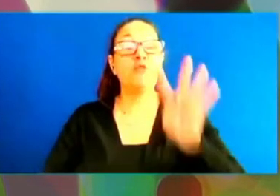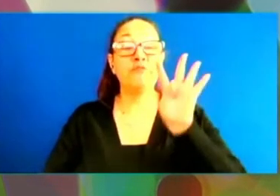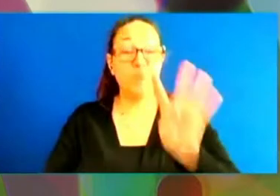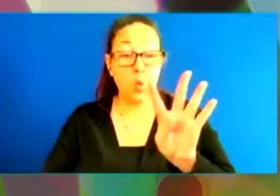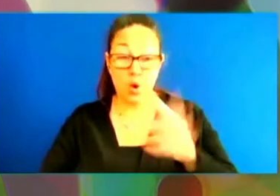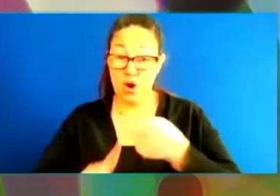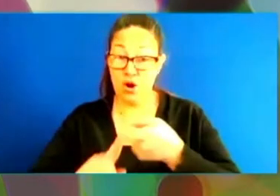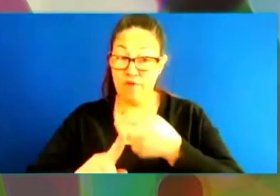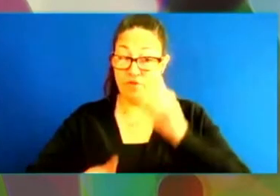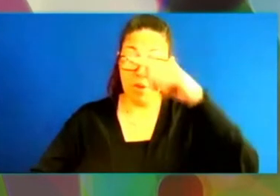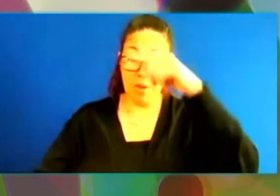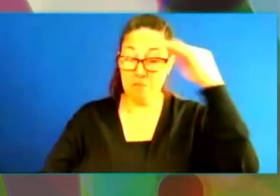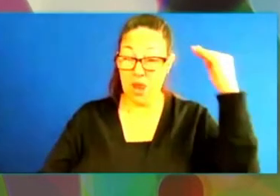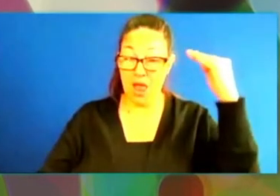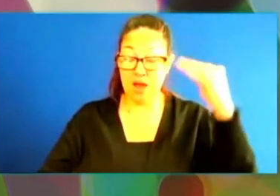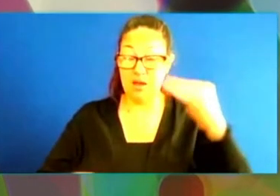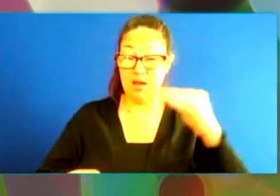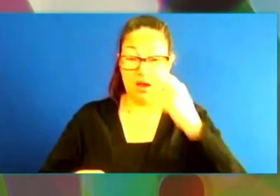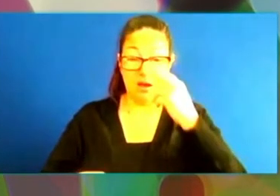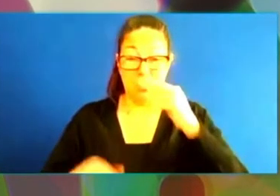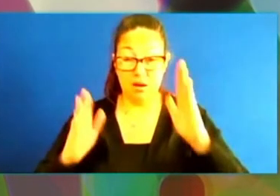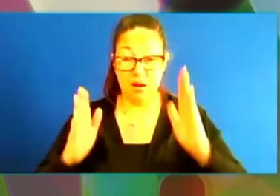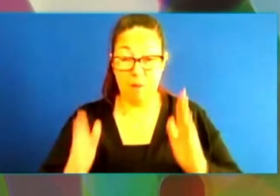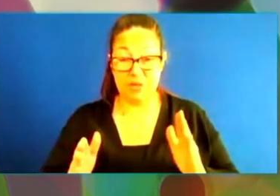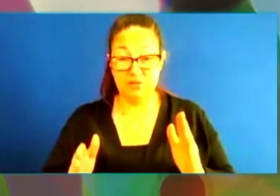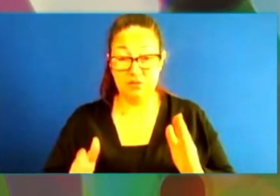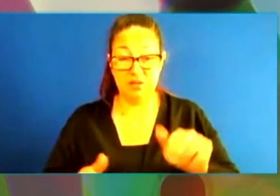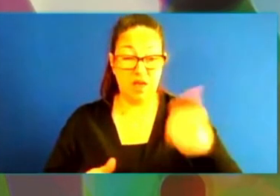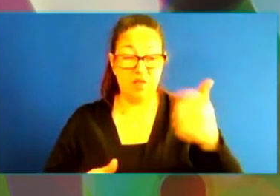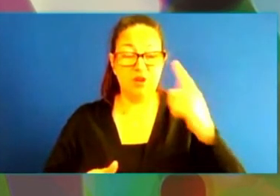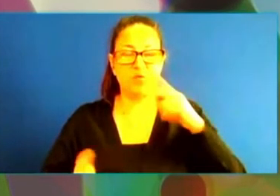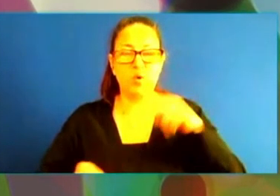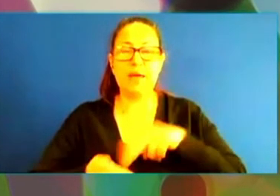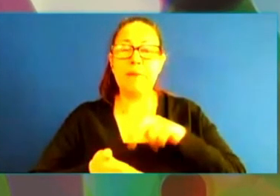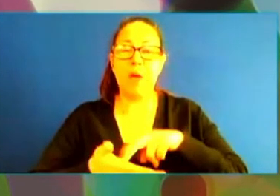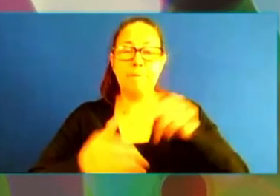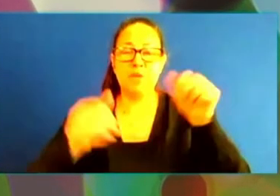way. One is an image by Ramel Z, the sculptor, hip-hop